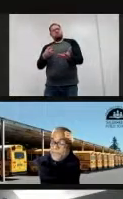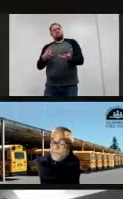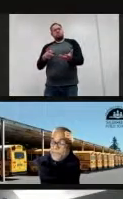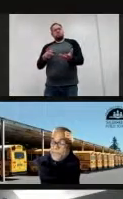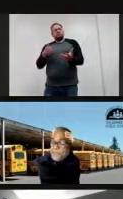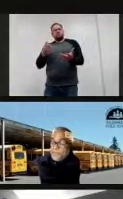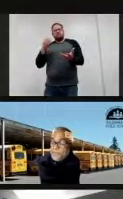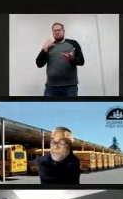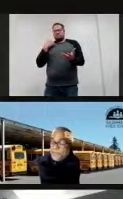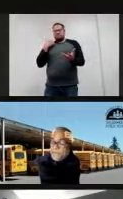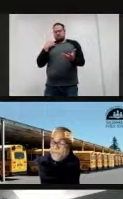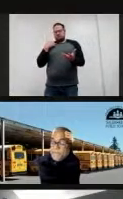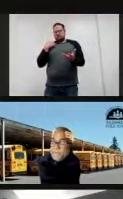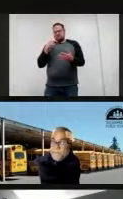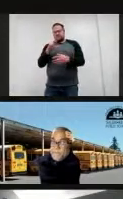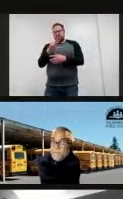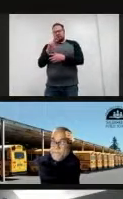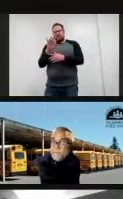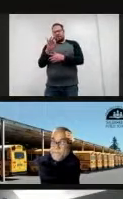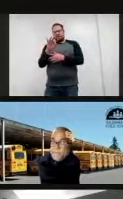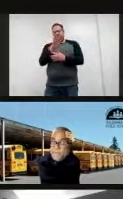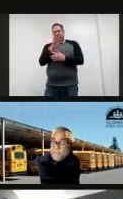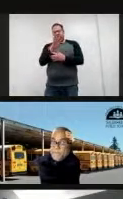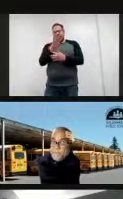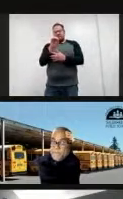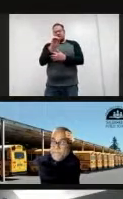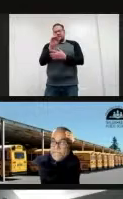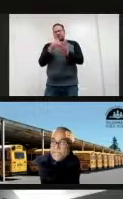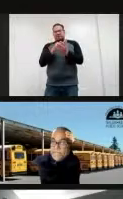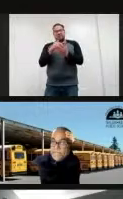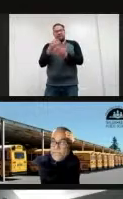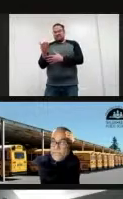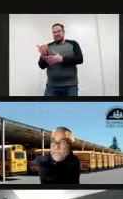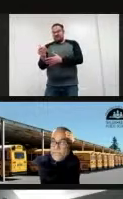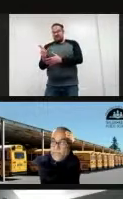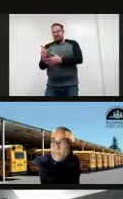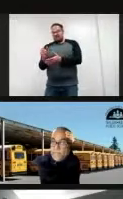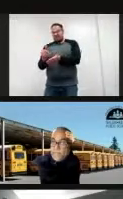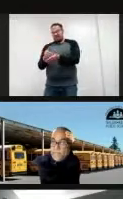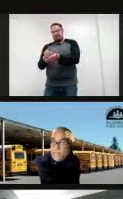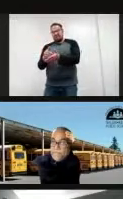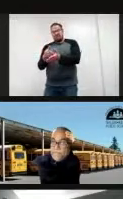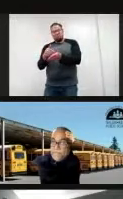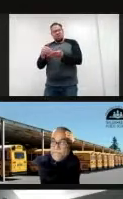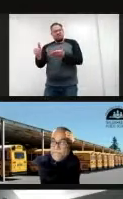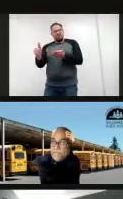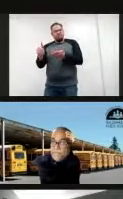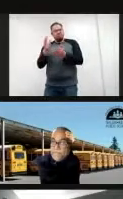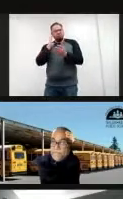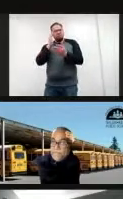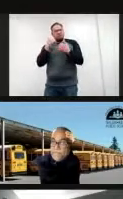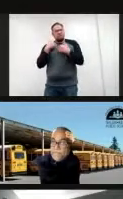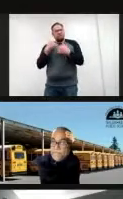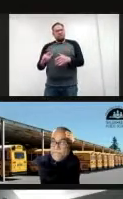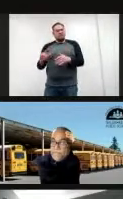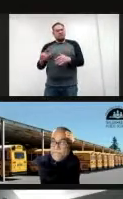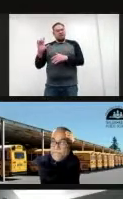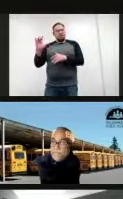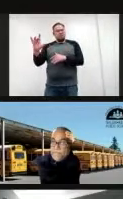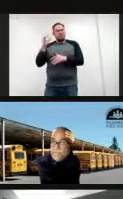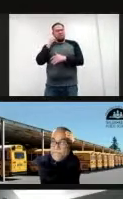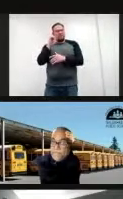that have 39,000-40,000, but even districts 15,000-20,000 often will have a contribution toward the